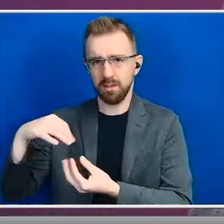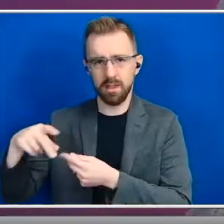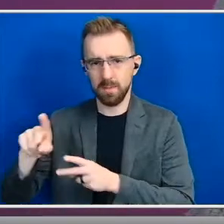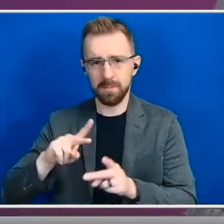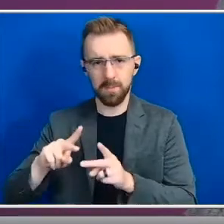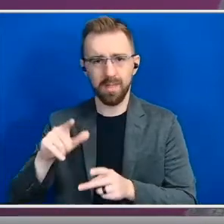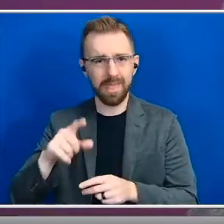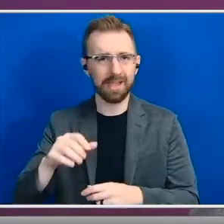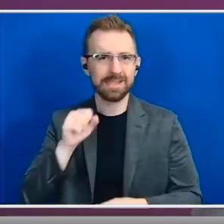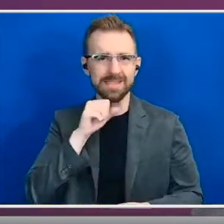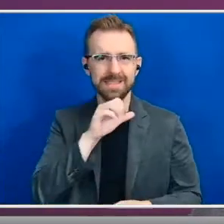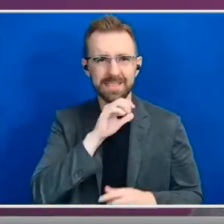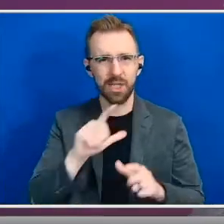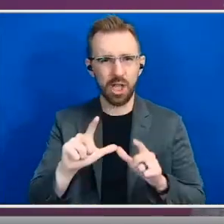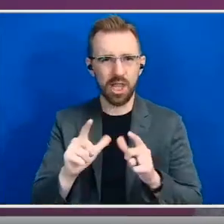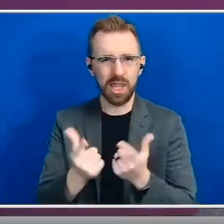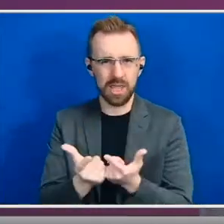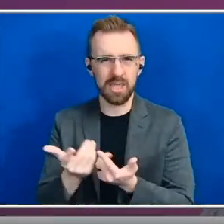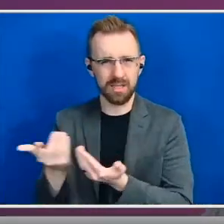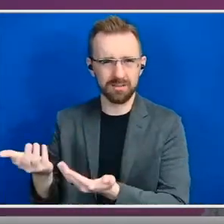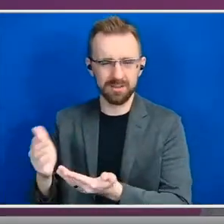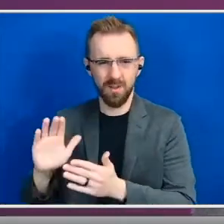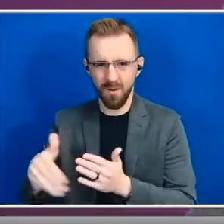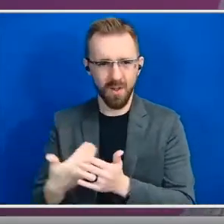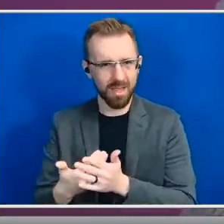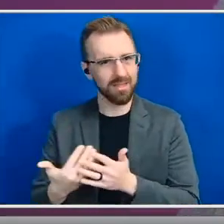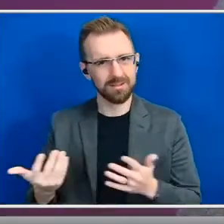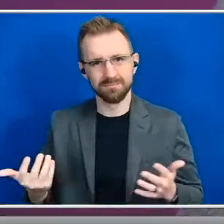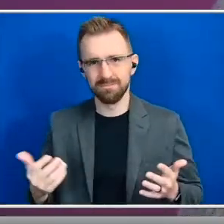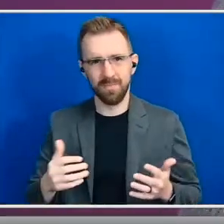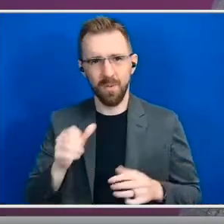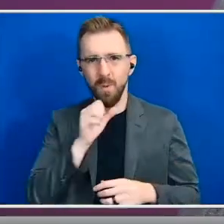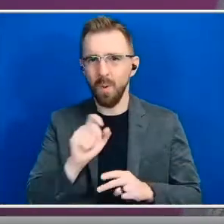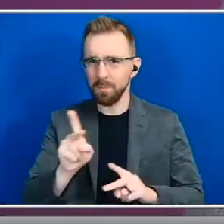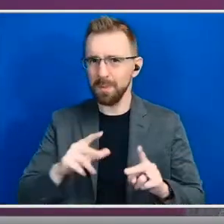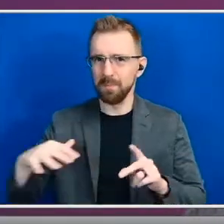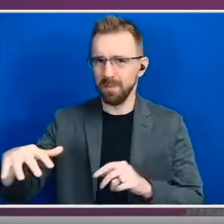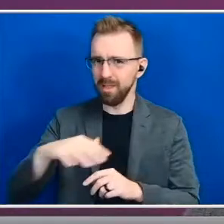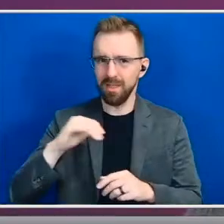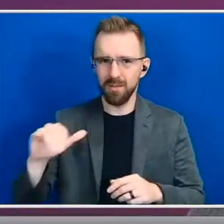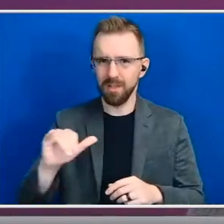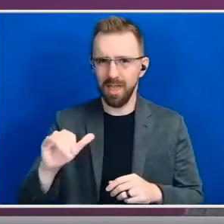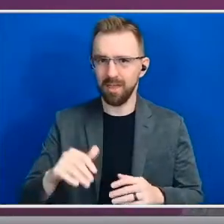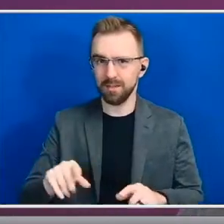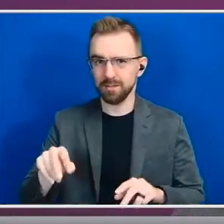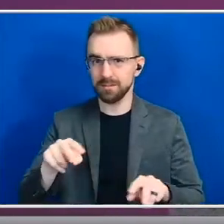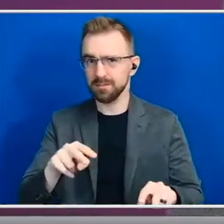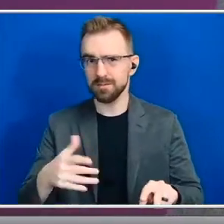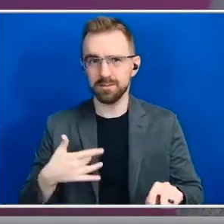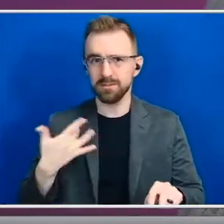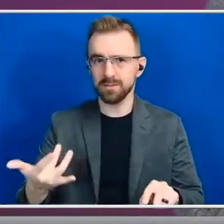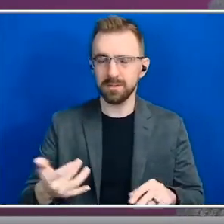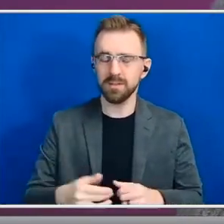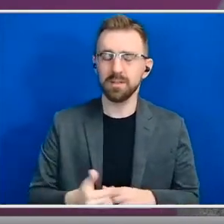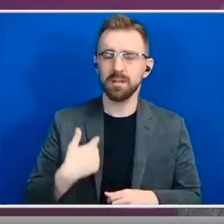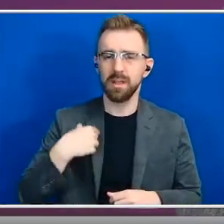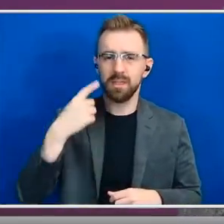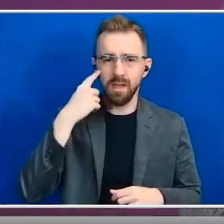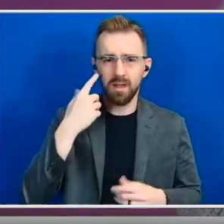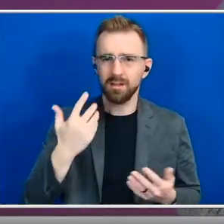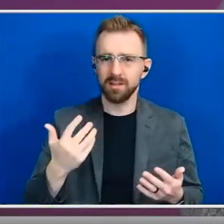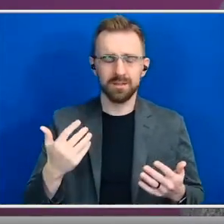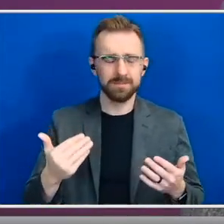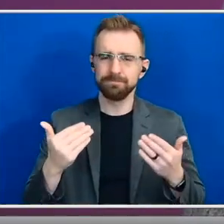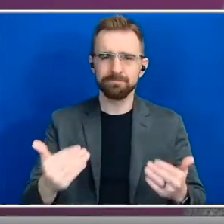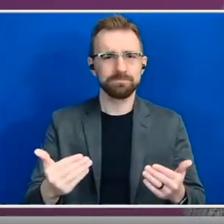so all old people here, you know, were like, whoa, what's happening? And I thought, let's